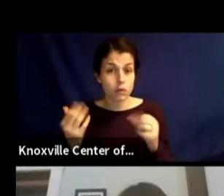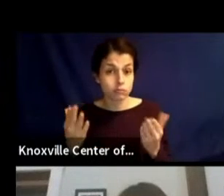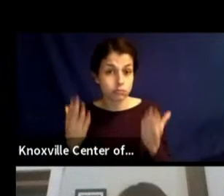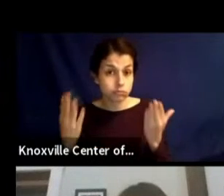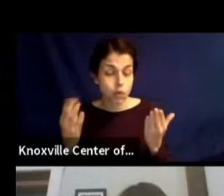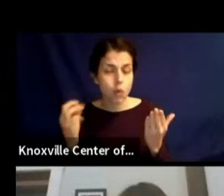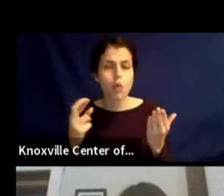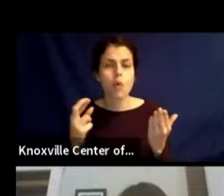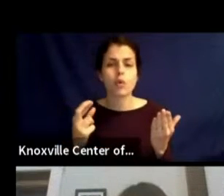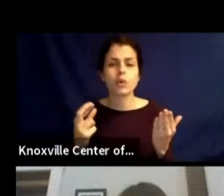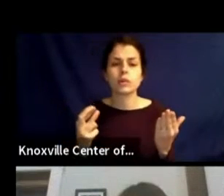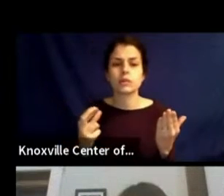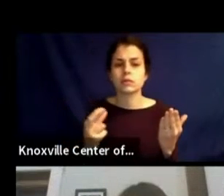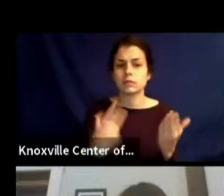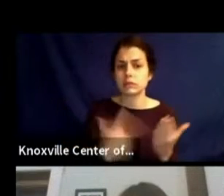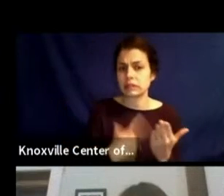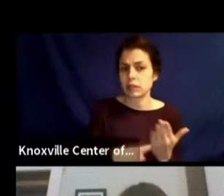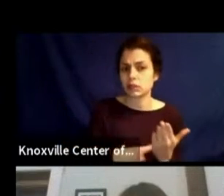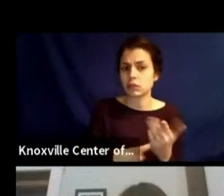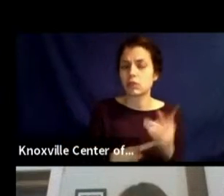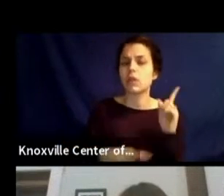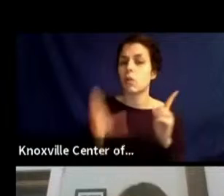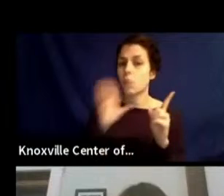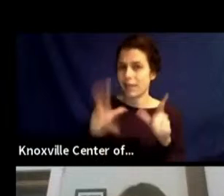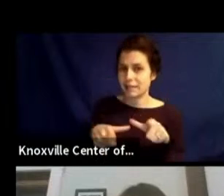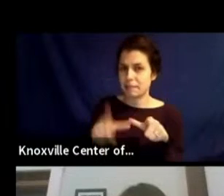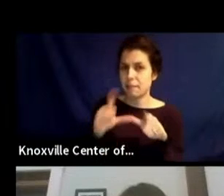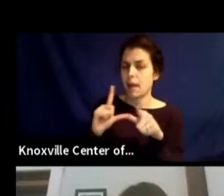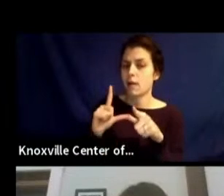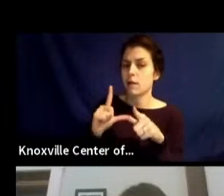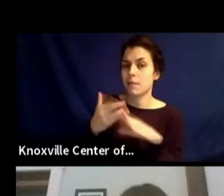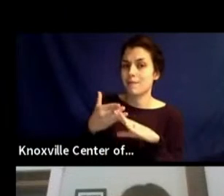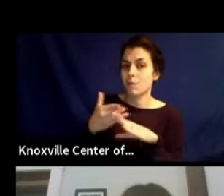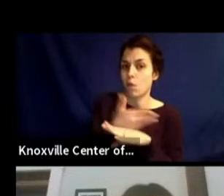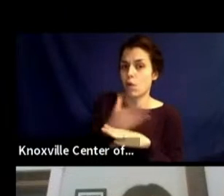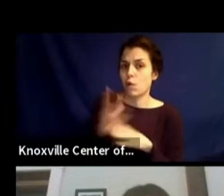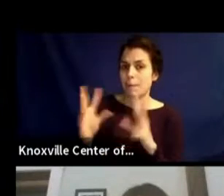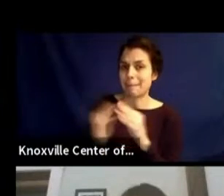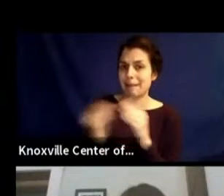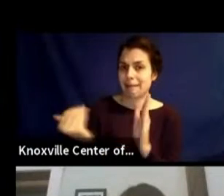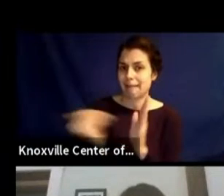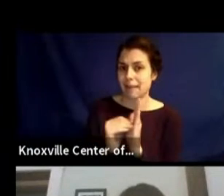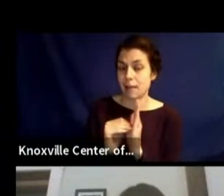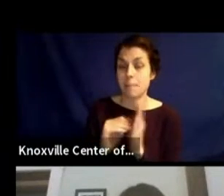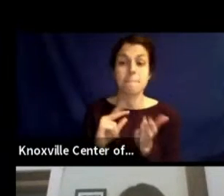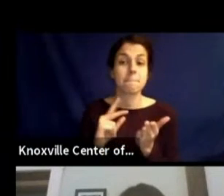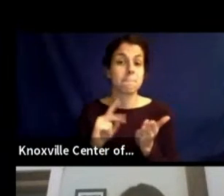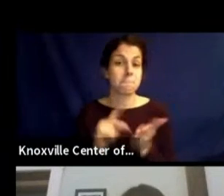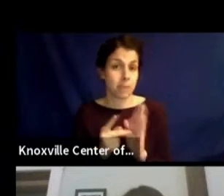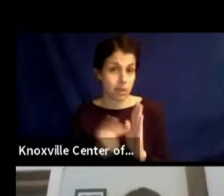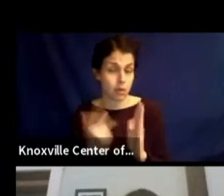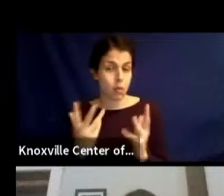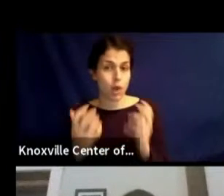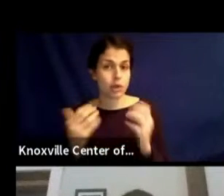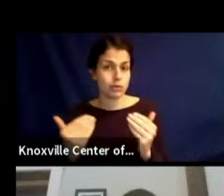It expires before our next meeting. So really up for renewal then.